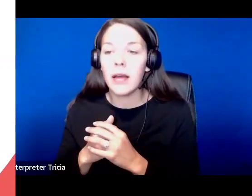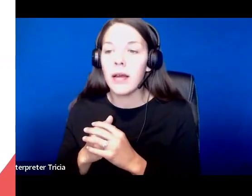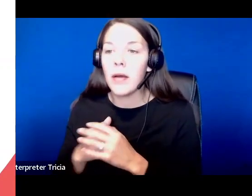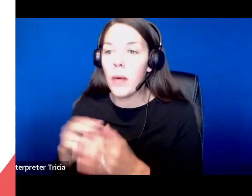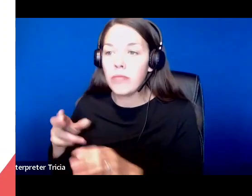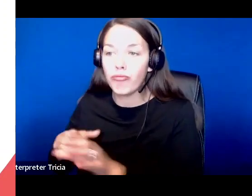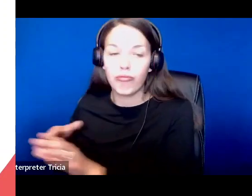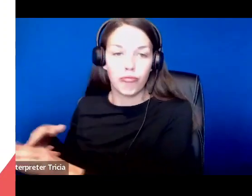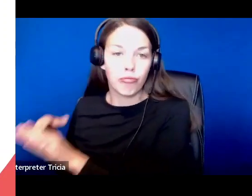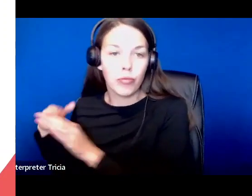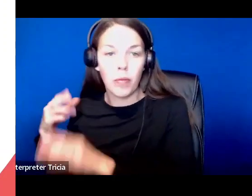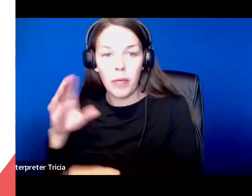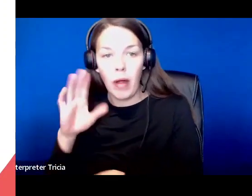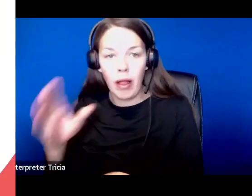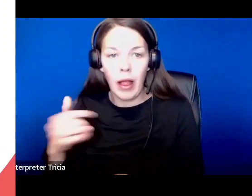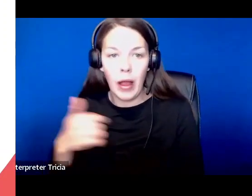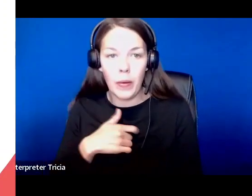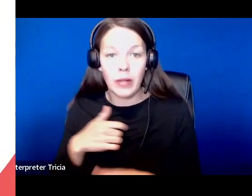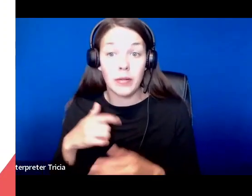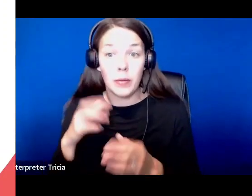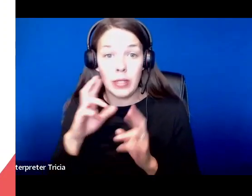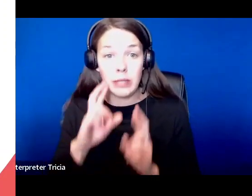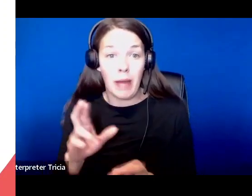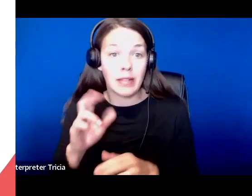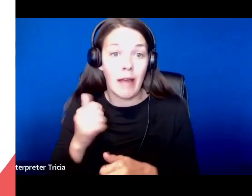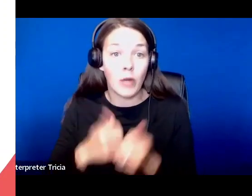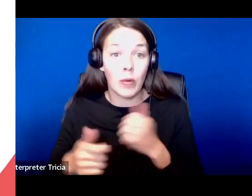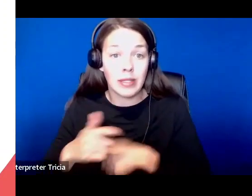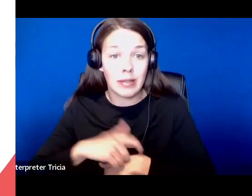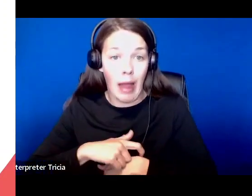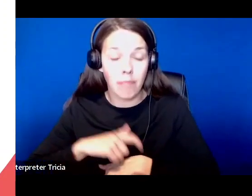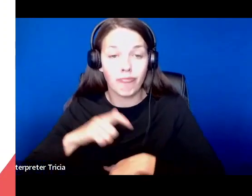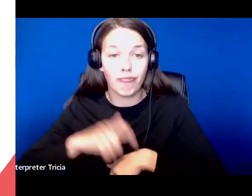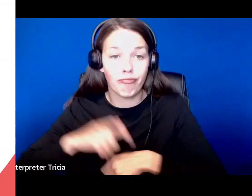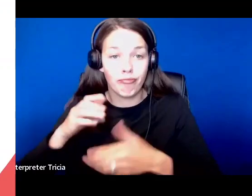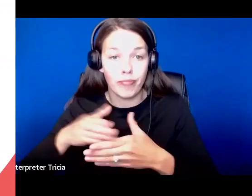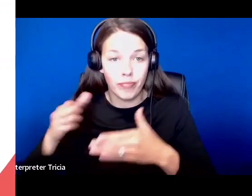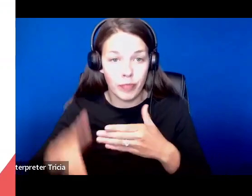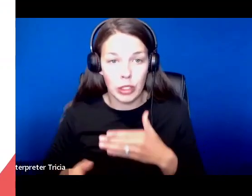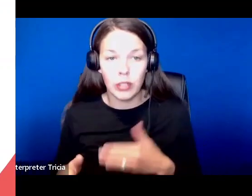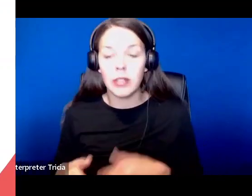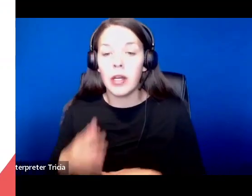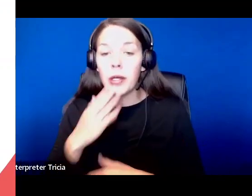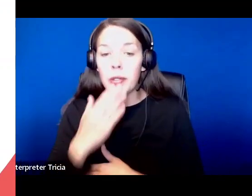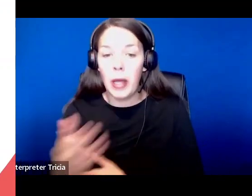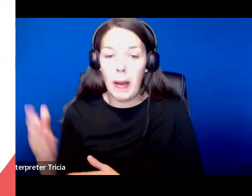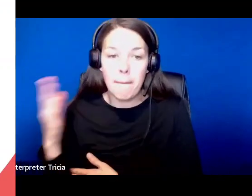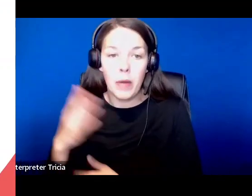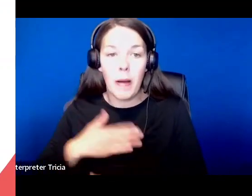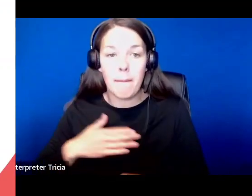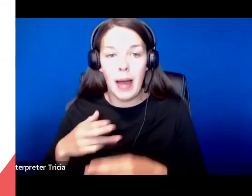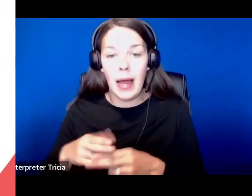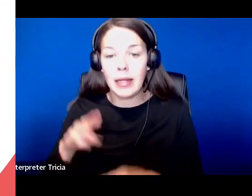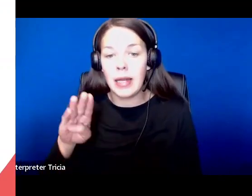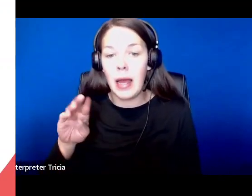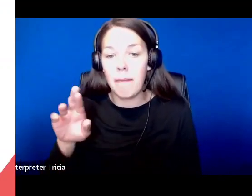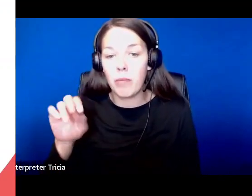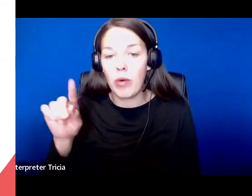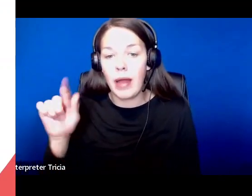arrive, and that way we can be respectful of everyone's time. Good morning. My name is Brenda